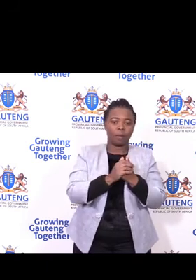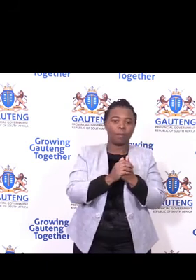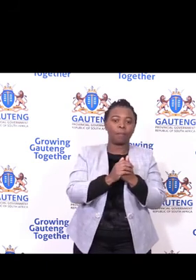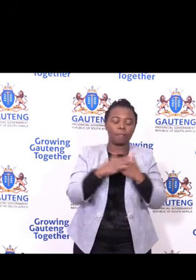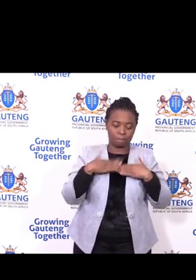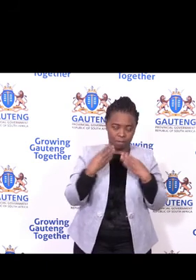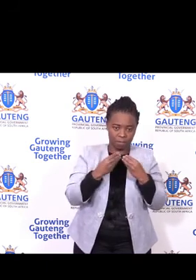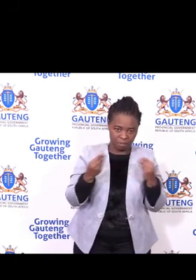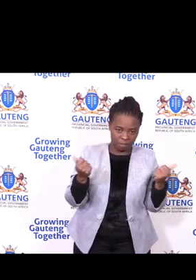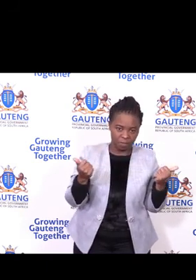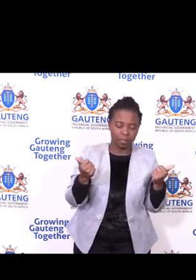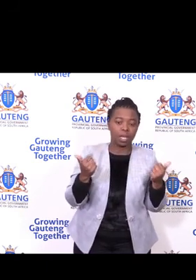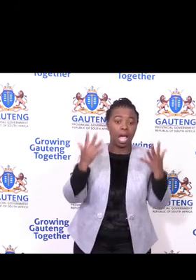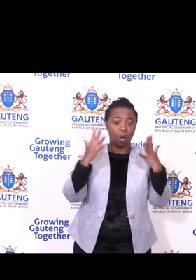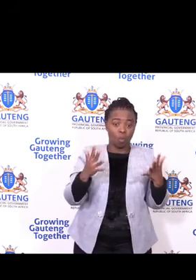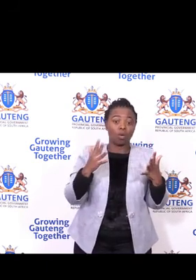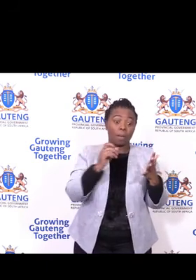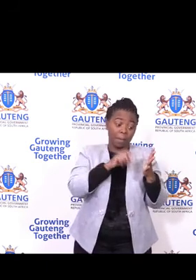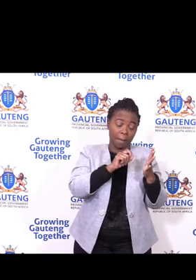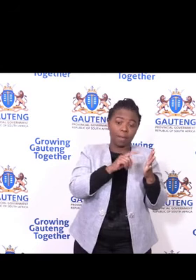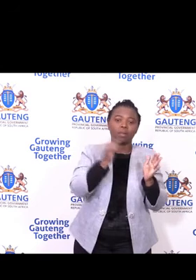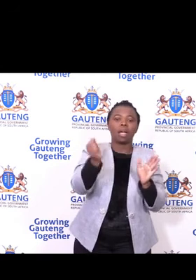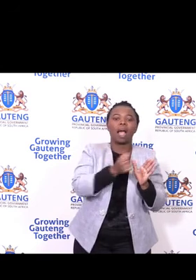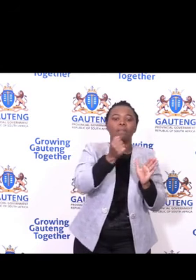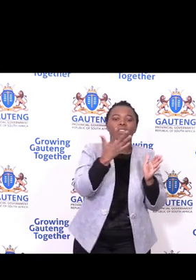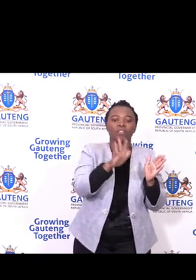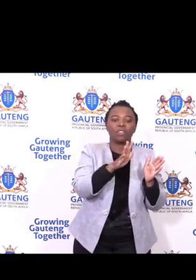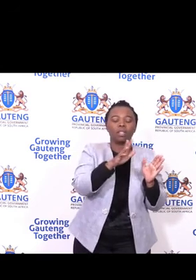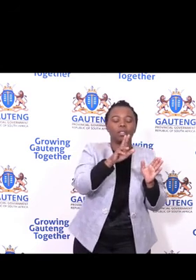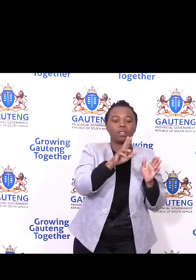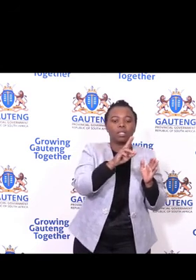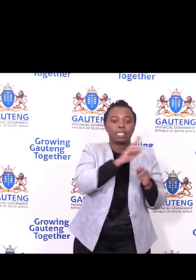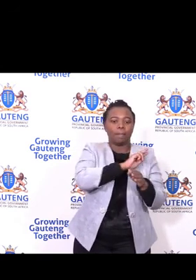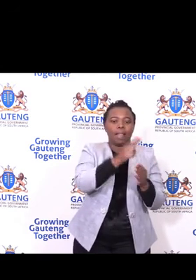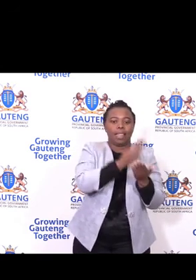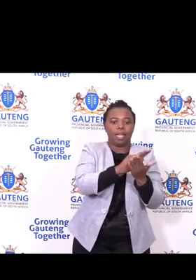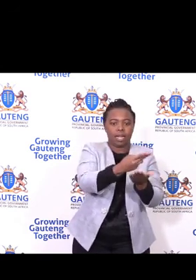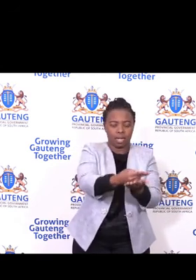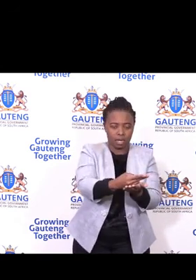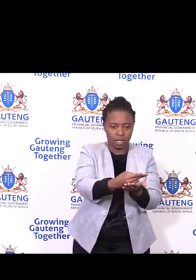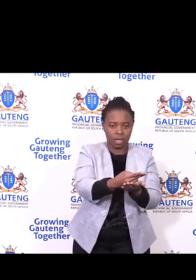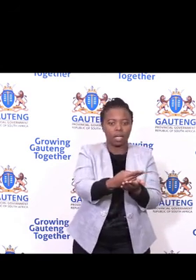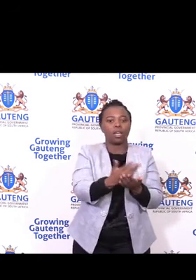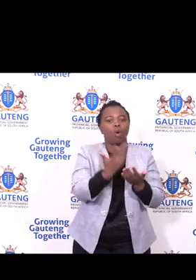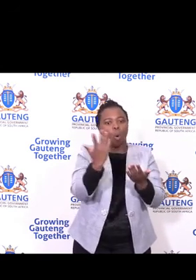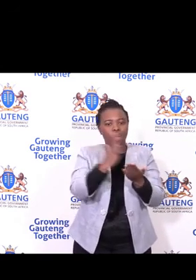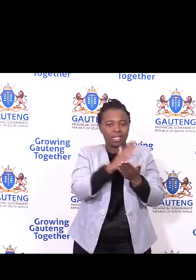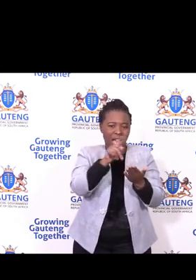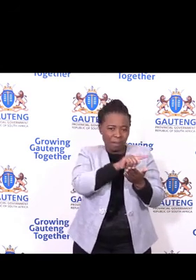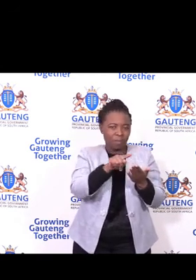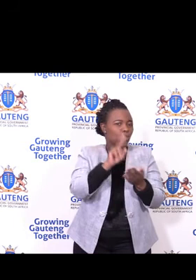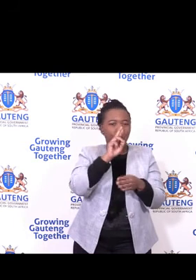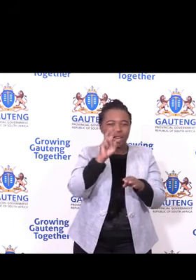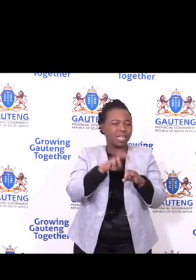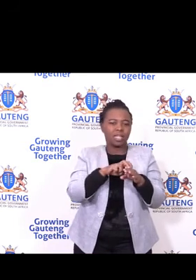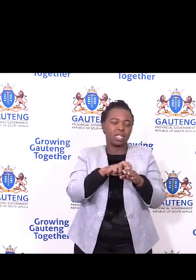recover, particularly those who have been admitted and those who don't require much of admission.